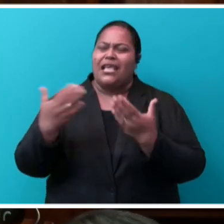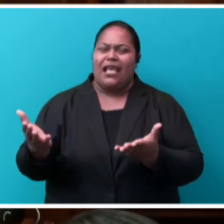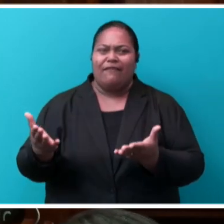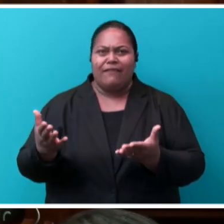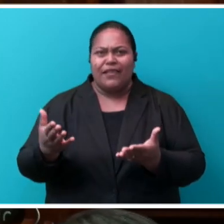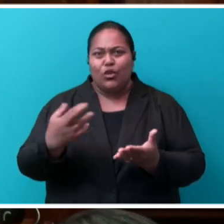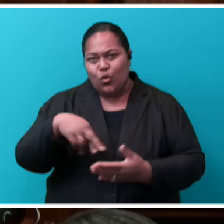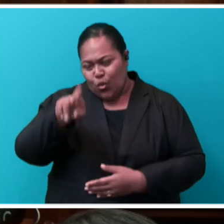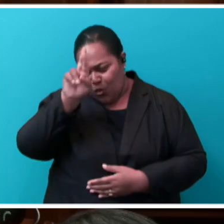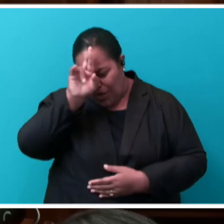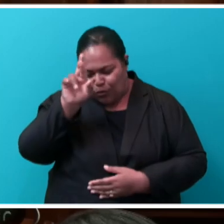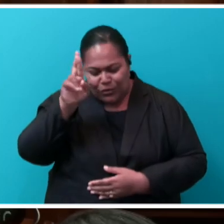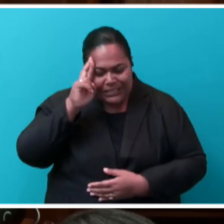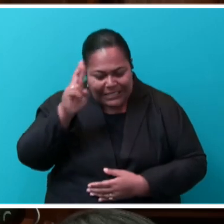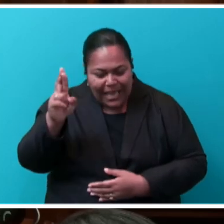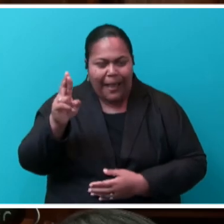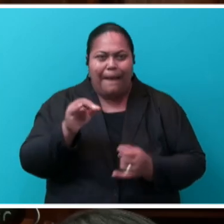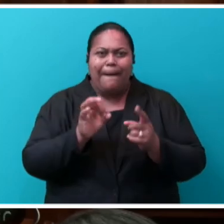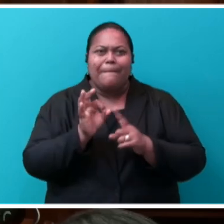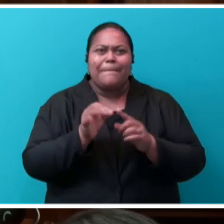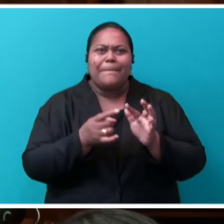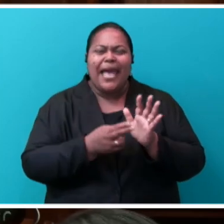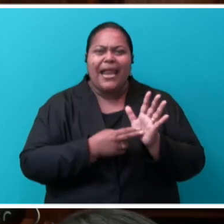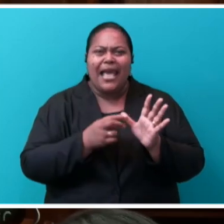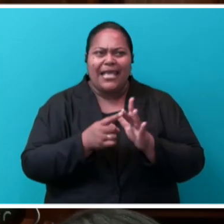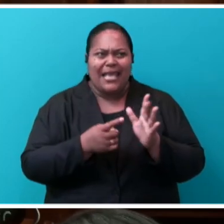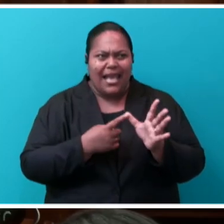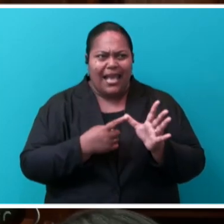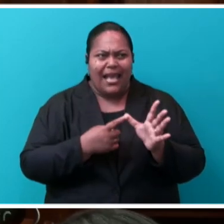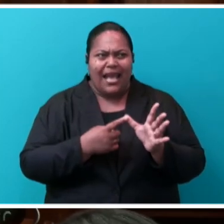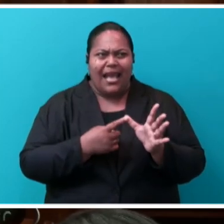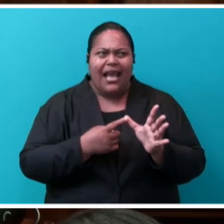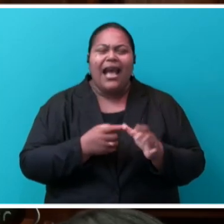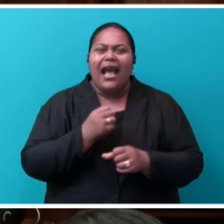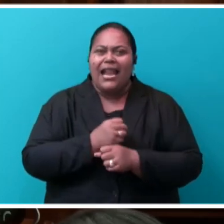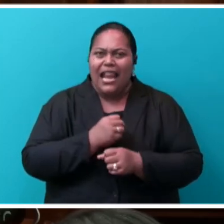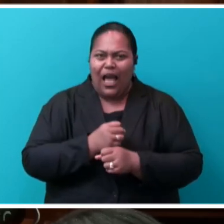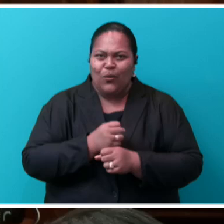late Ratsapenaya Ngenlau, and made him president, and I went back slowly to camp.